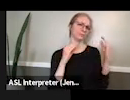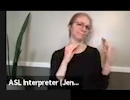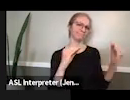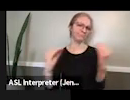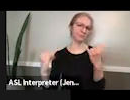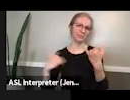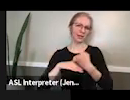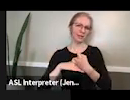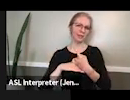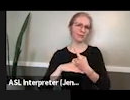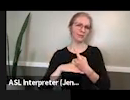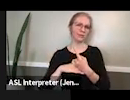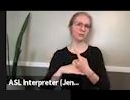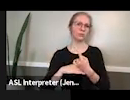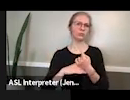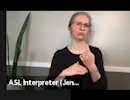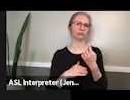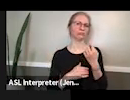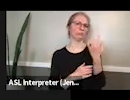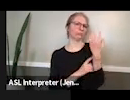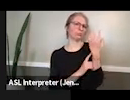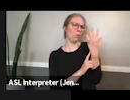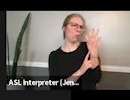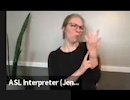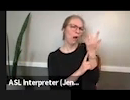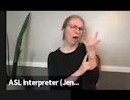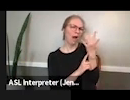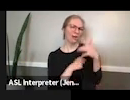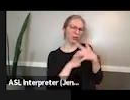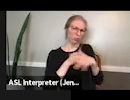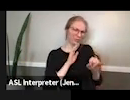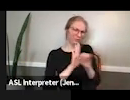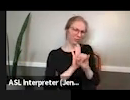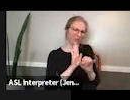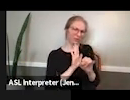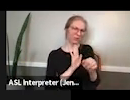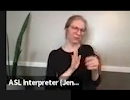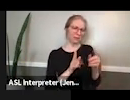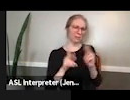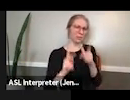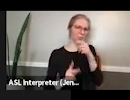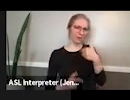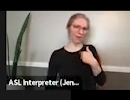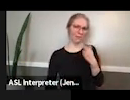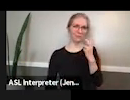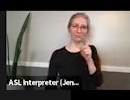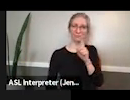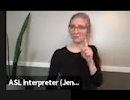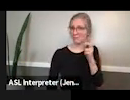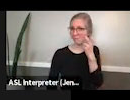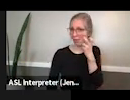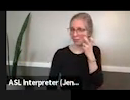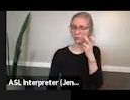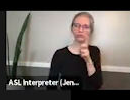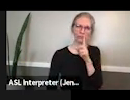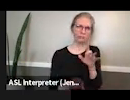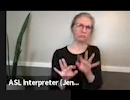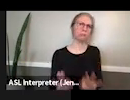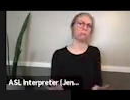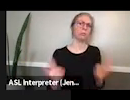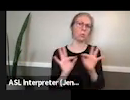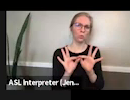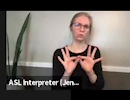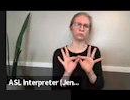rationale, why the early identification of kids who have deafblindness is so critical. Again, I don't think I